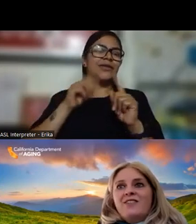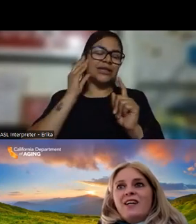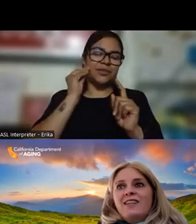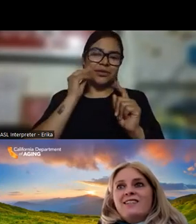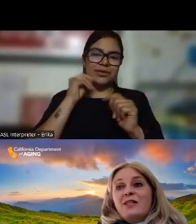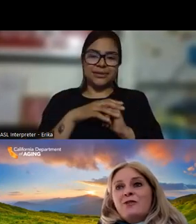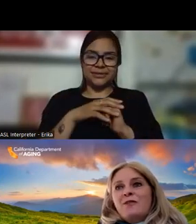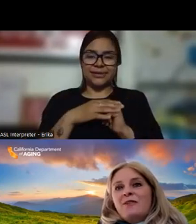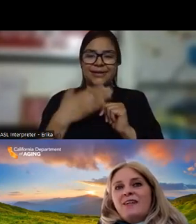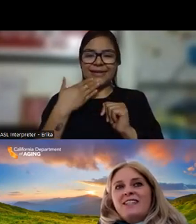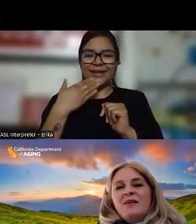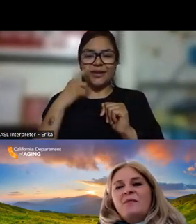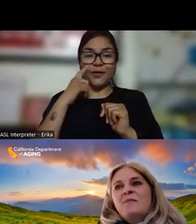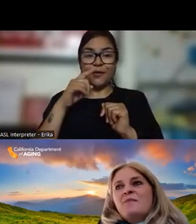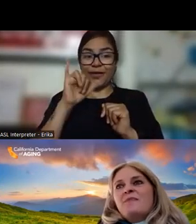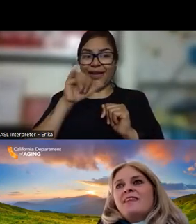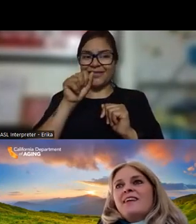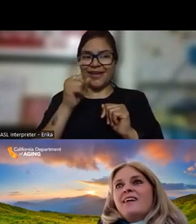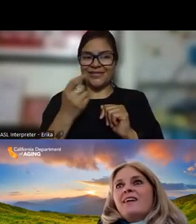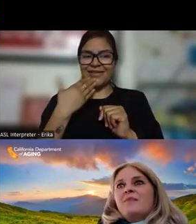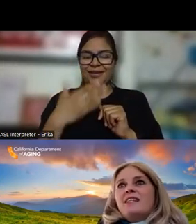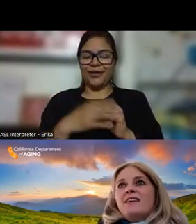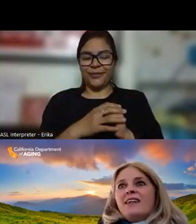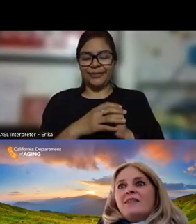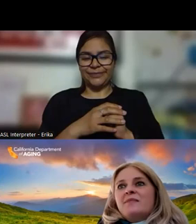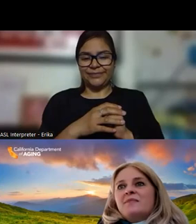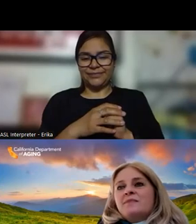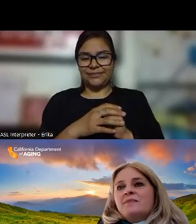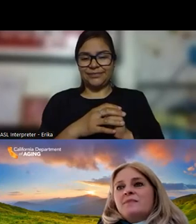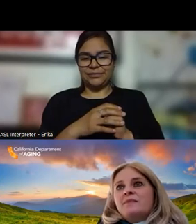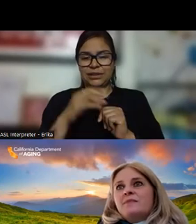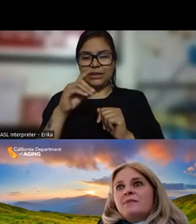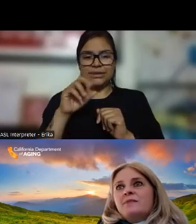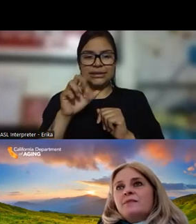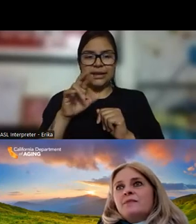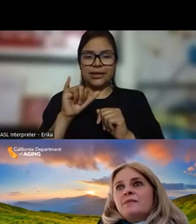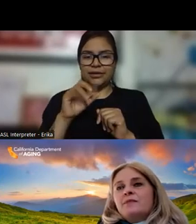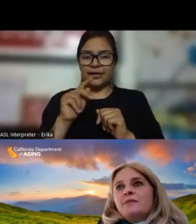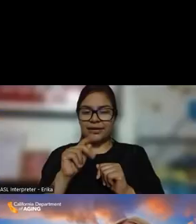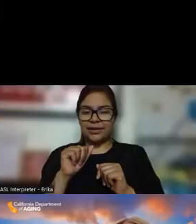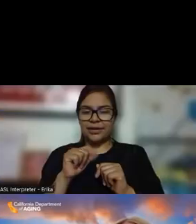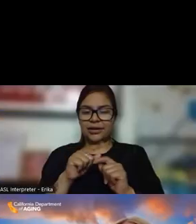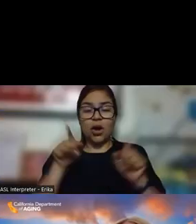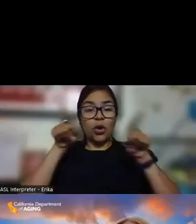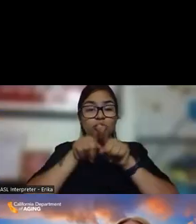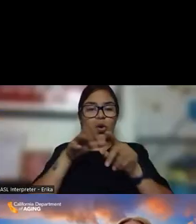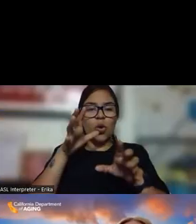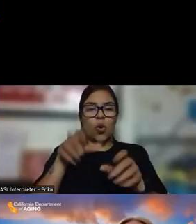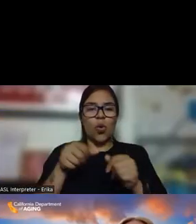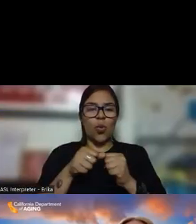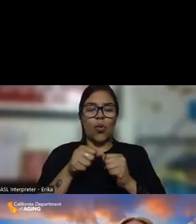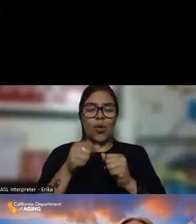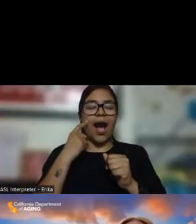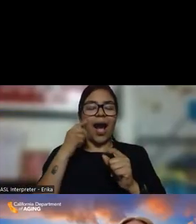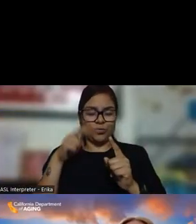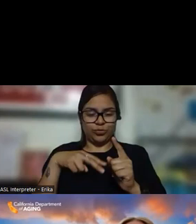Thank you, Jax. Thanks for reviewing too. Thank you. Derek. Yeah, I also was involved in reviewing,